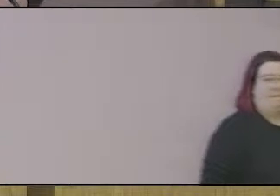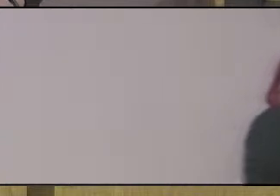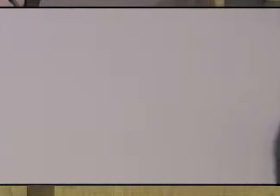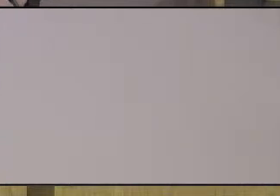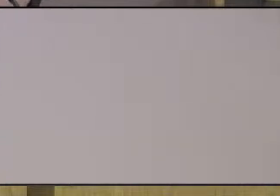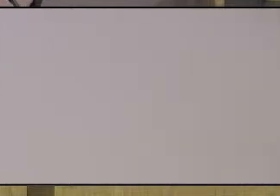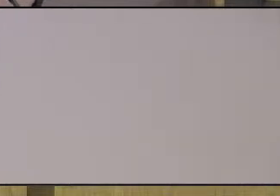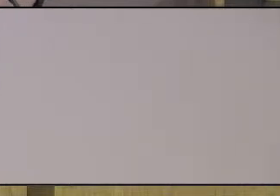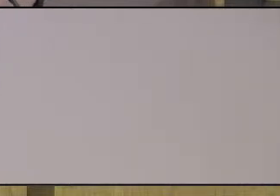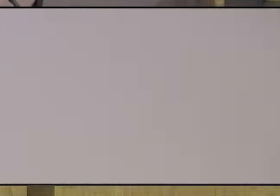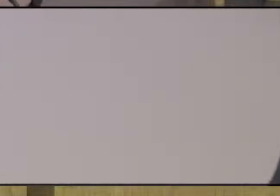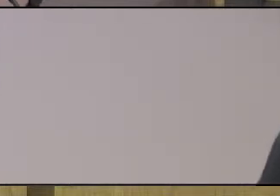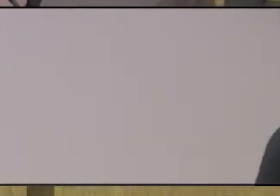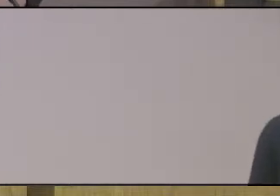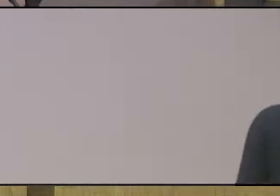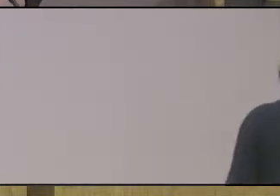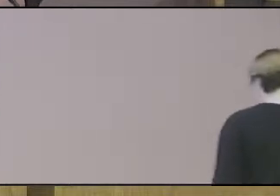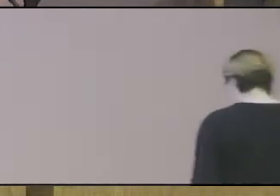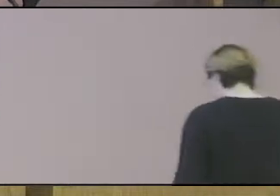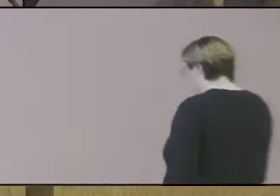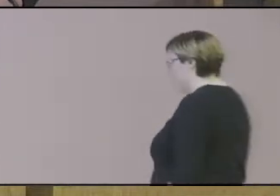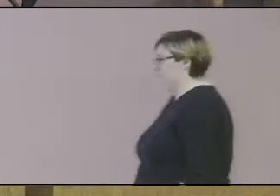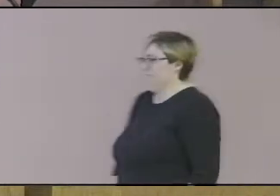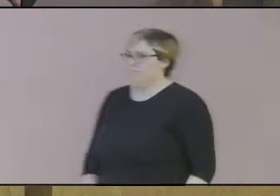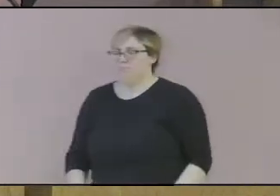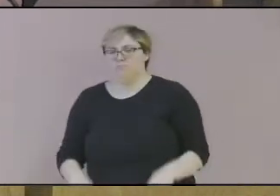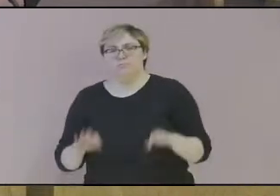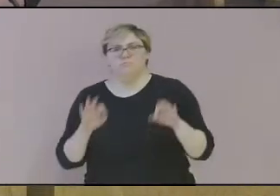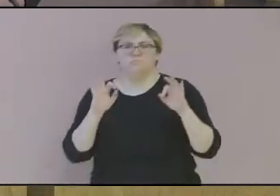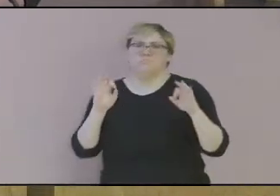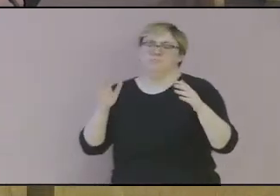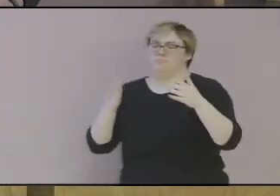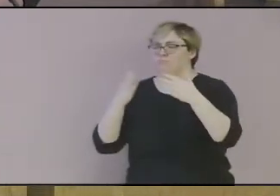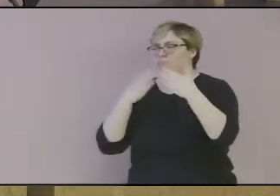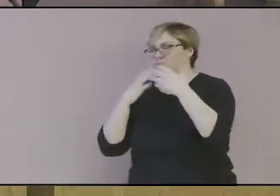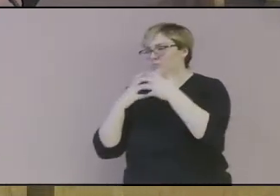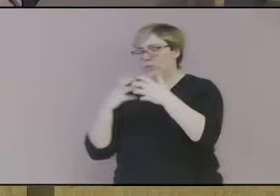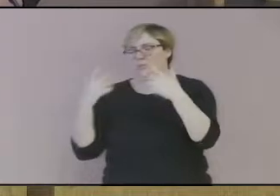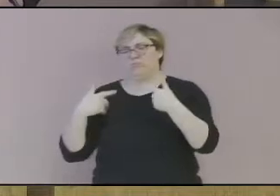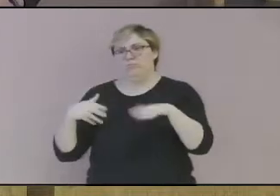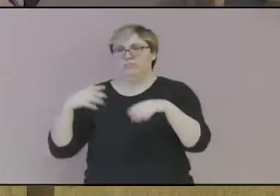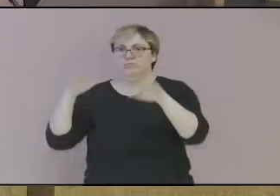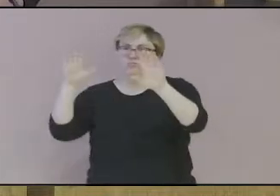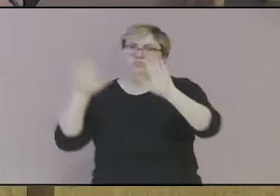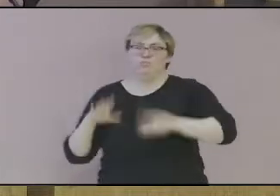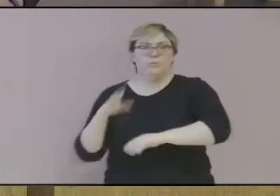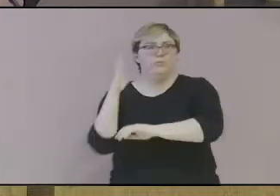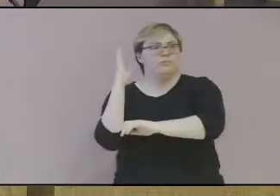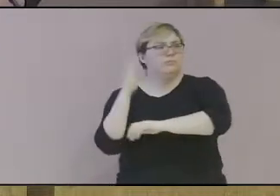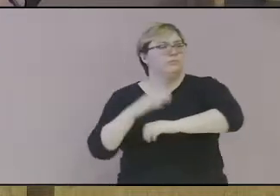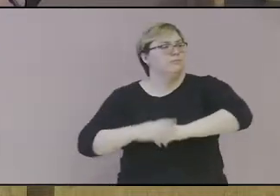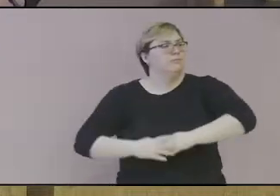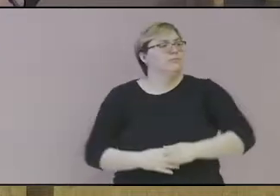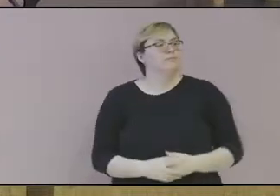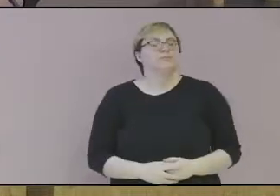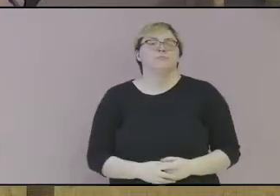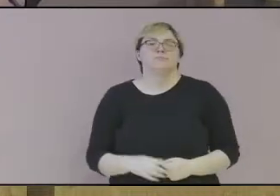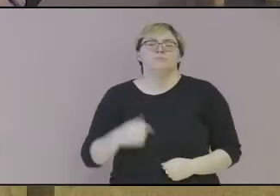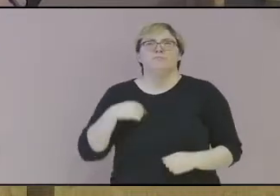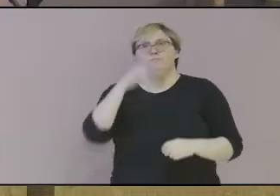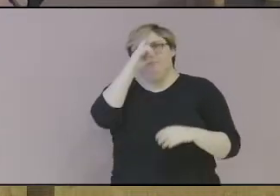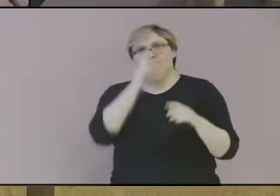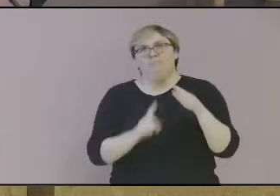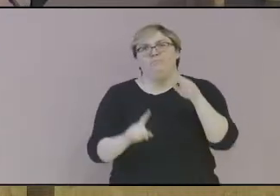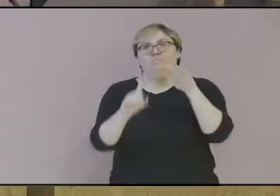Thanks very much. Thanks. That's great. I can't help but think about two very famous New